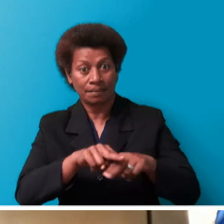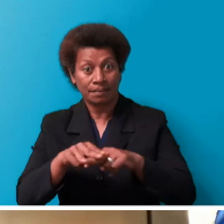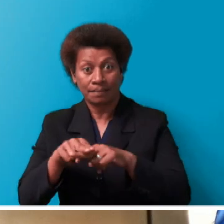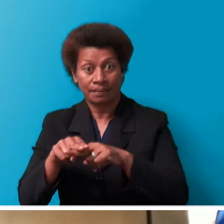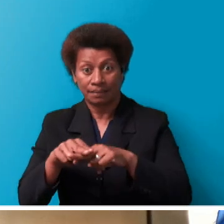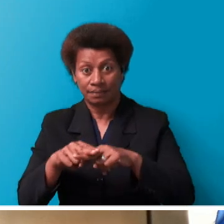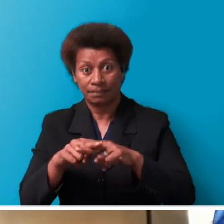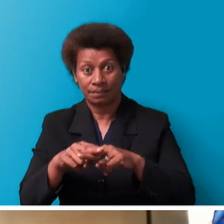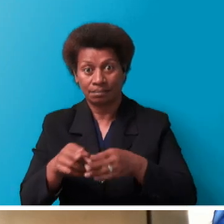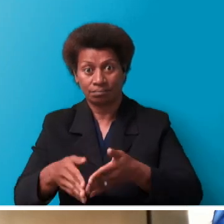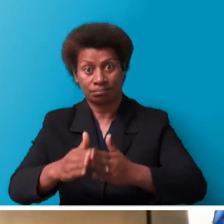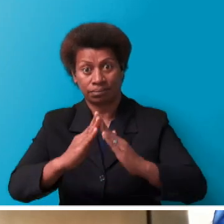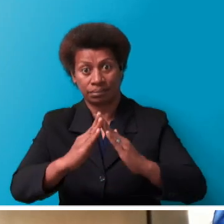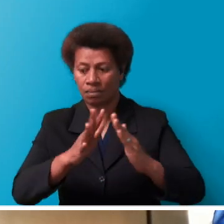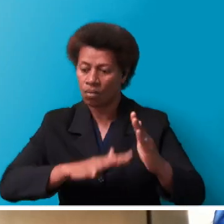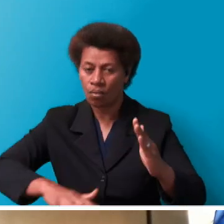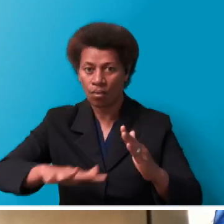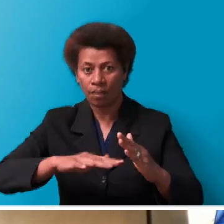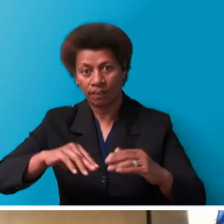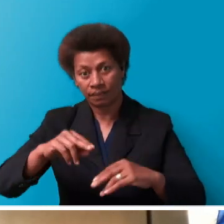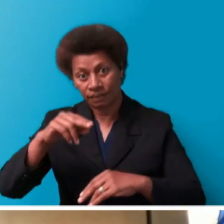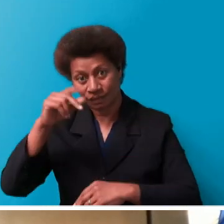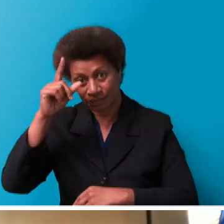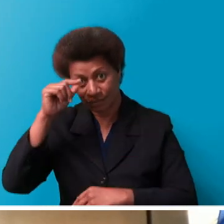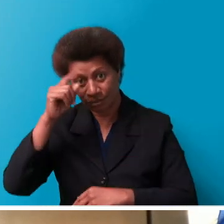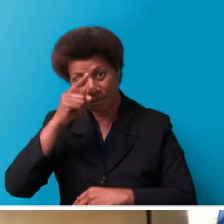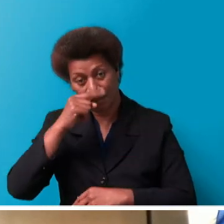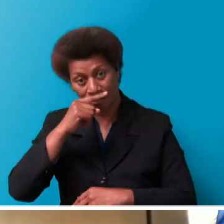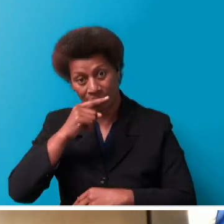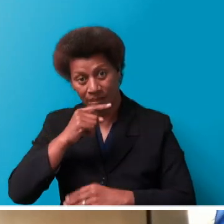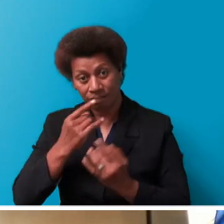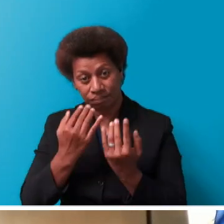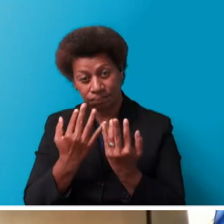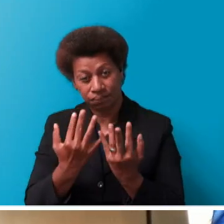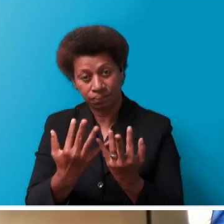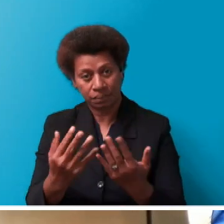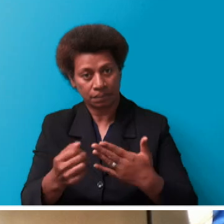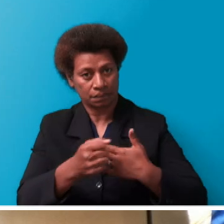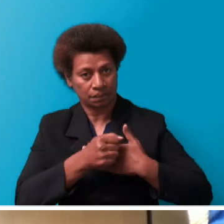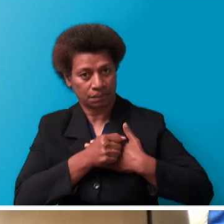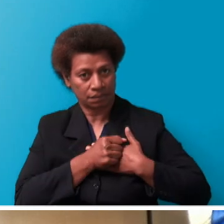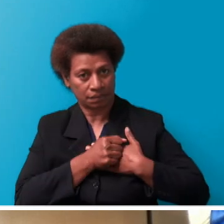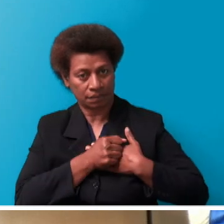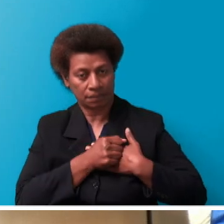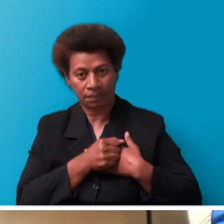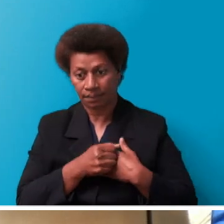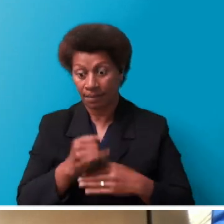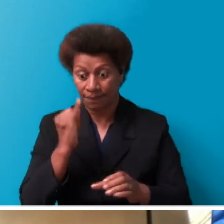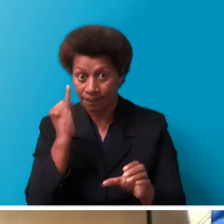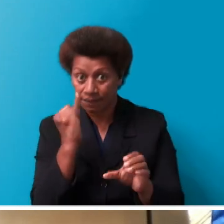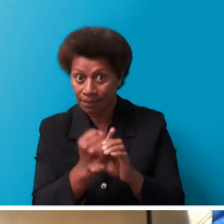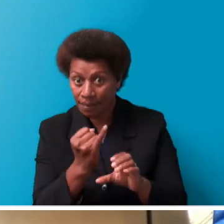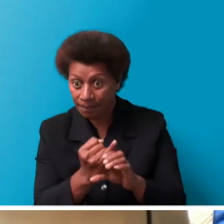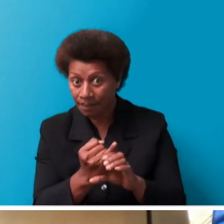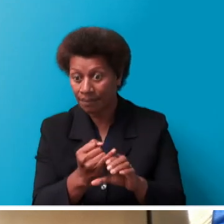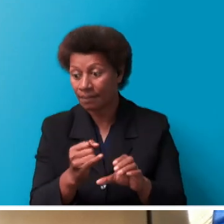where every Fijian feels secure, not only from crime or external threats, but from